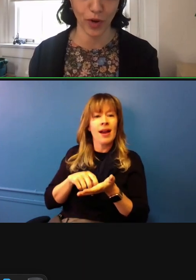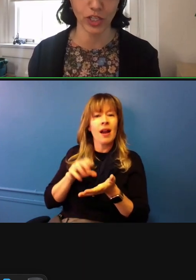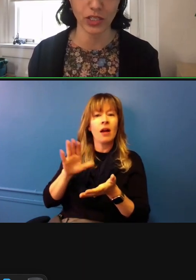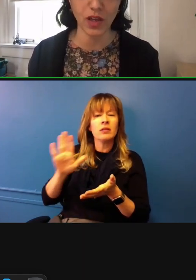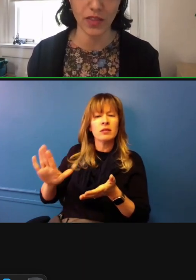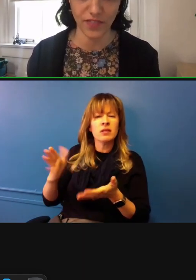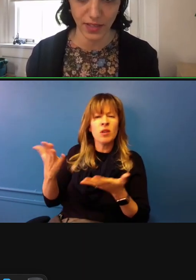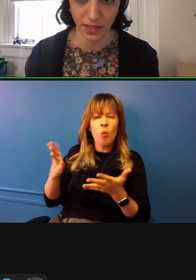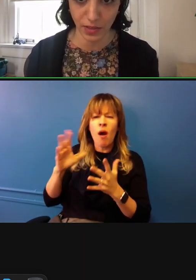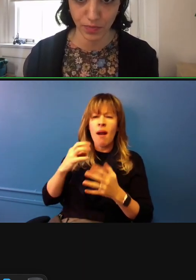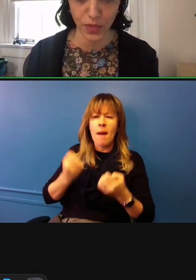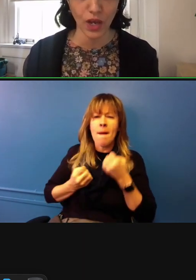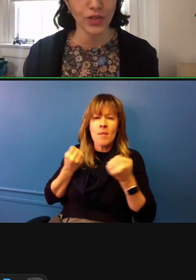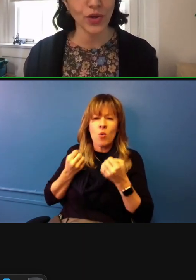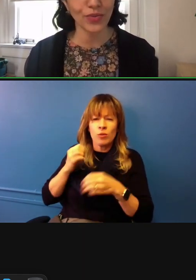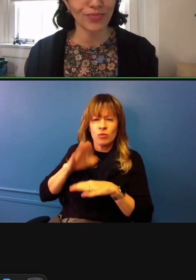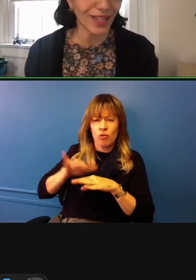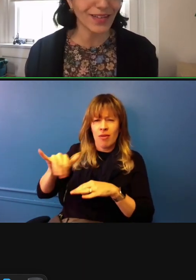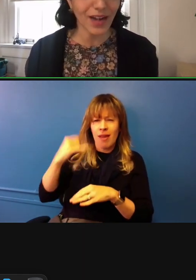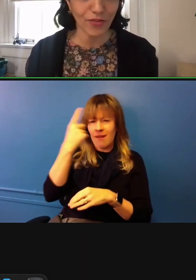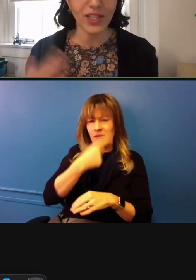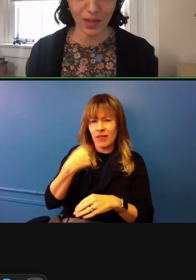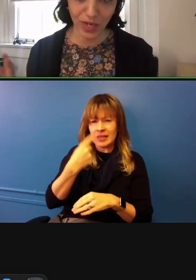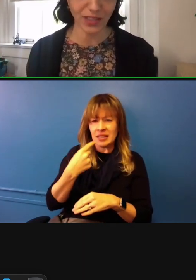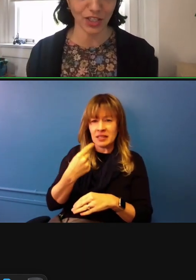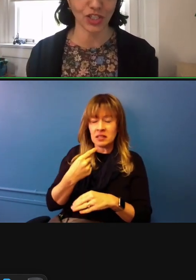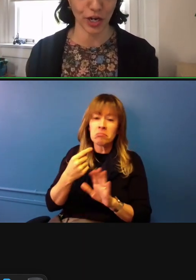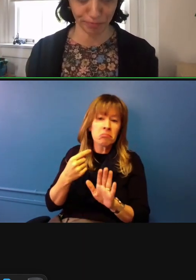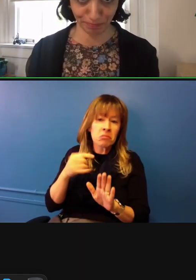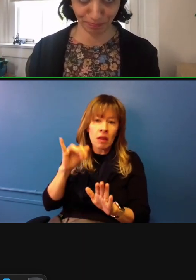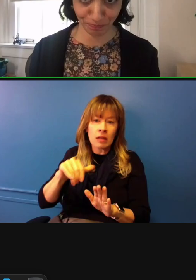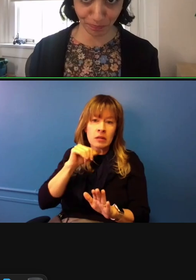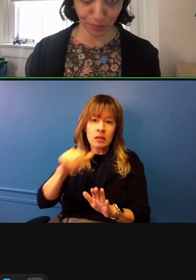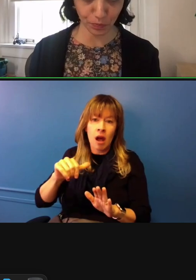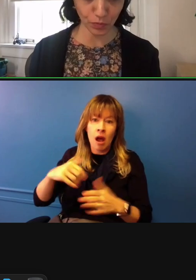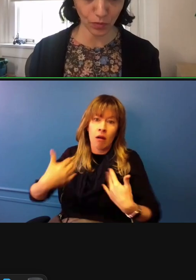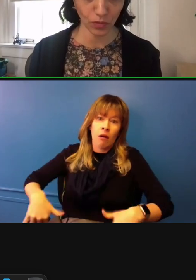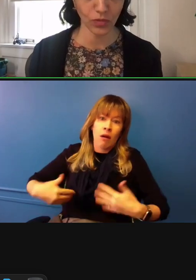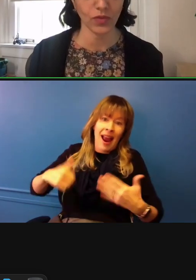emotional expressions on the faces. So that's not everything, but it's a start.